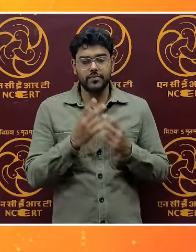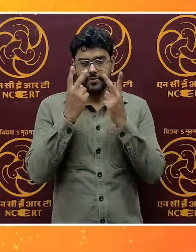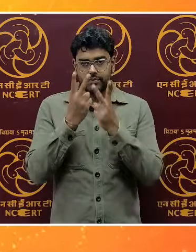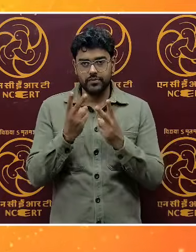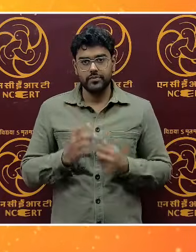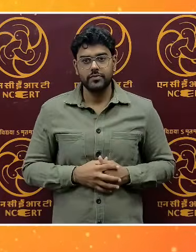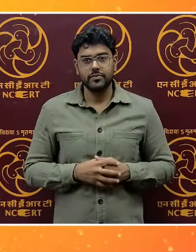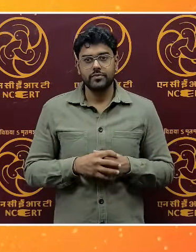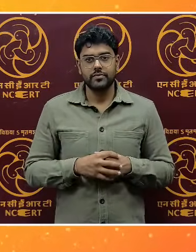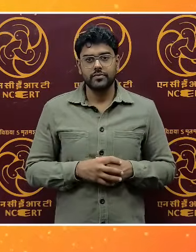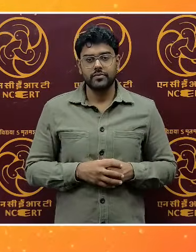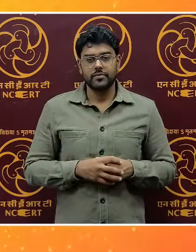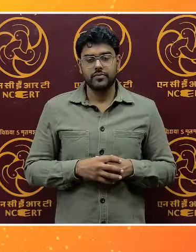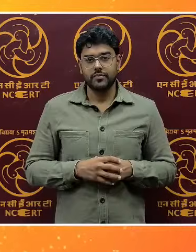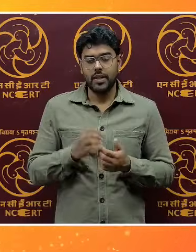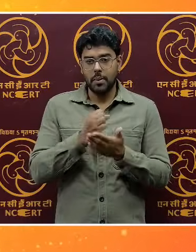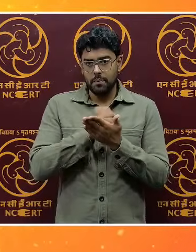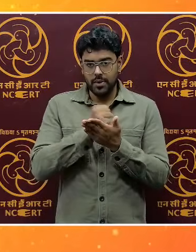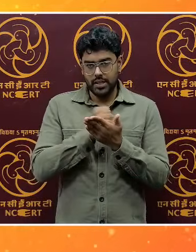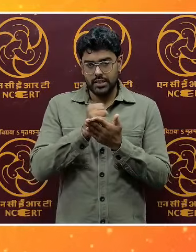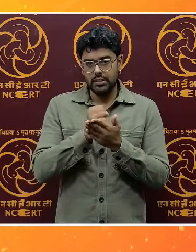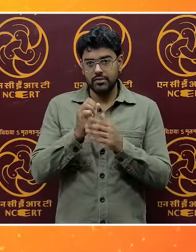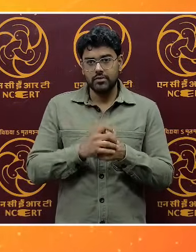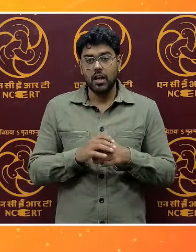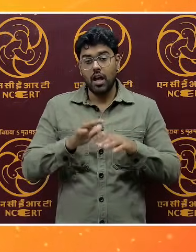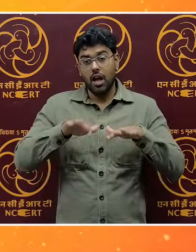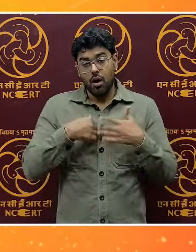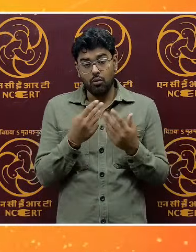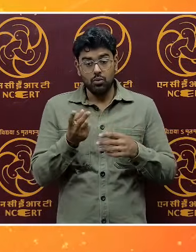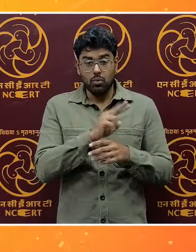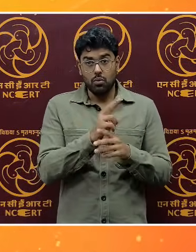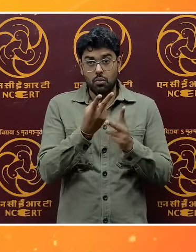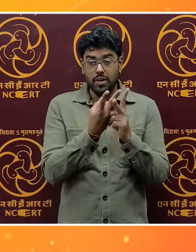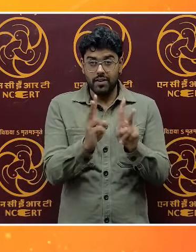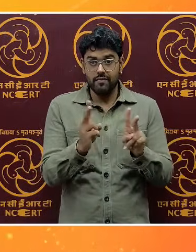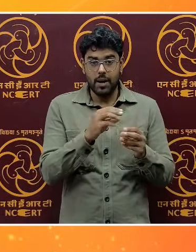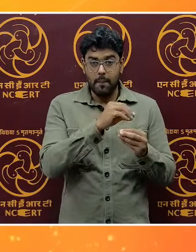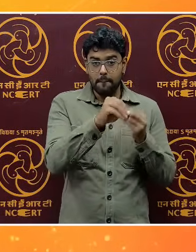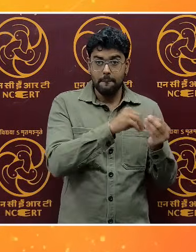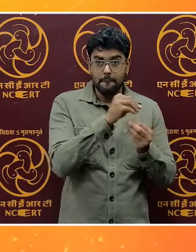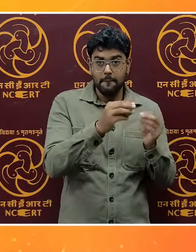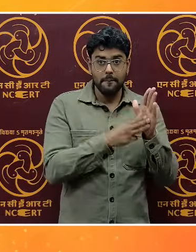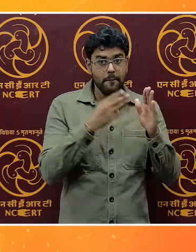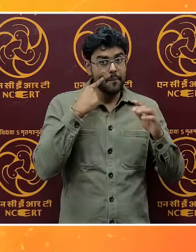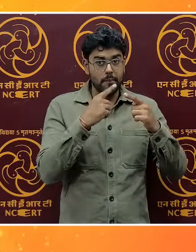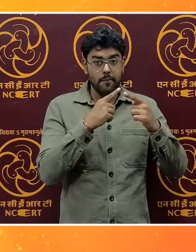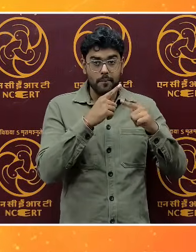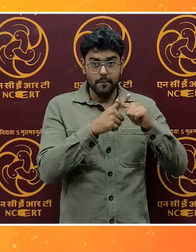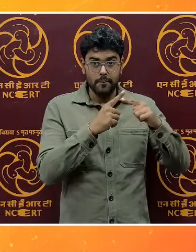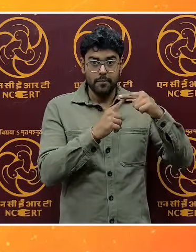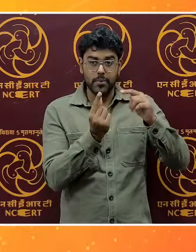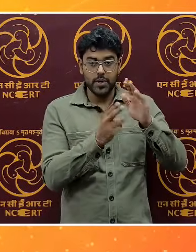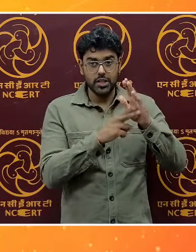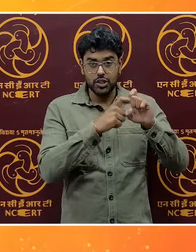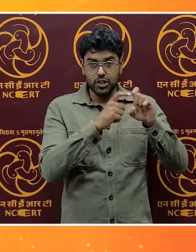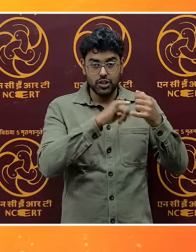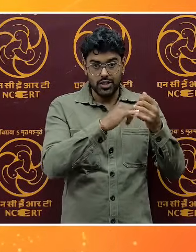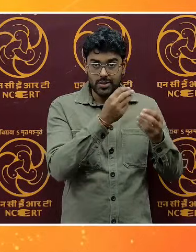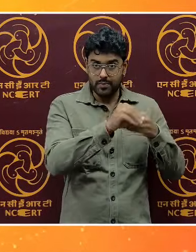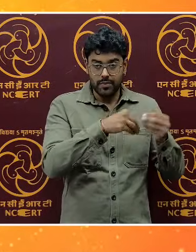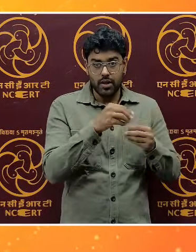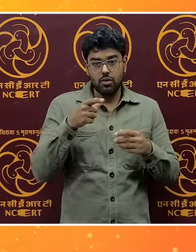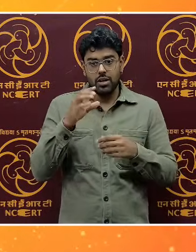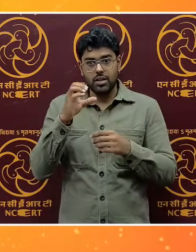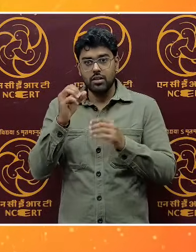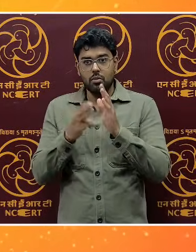now. So there is an activity given that how do we differentiate between mixtures and compounds. What we'll take is iron